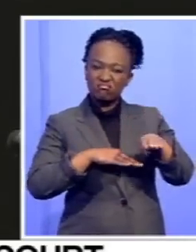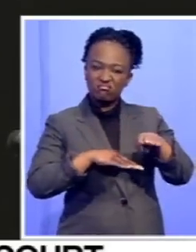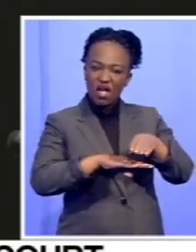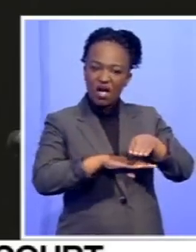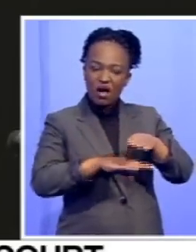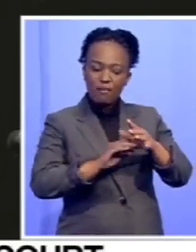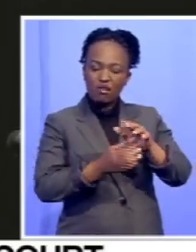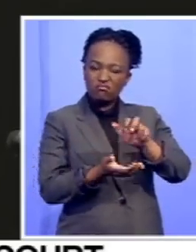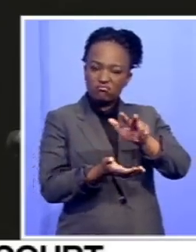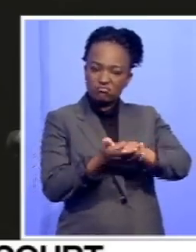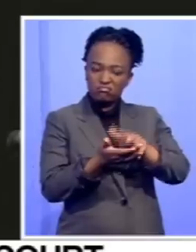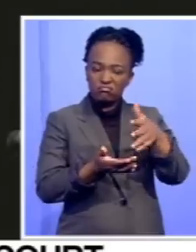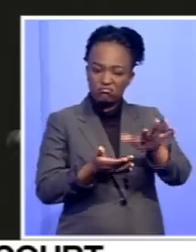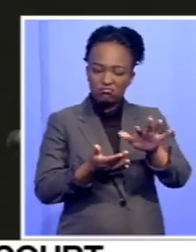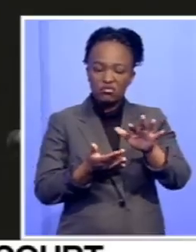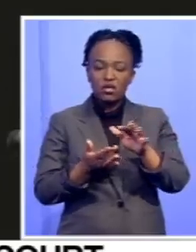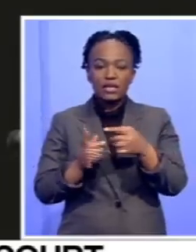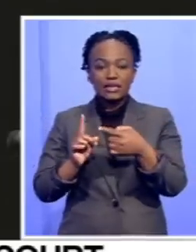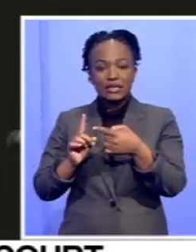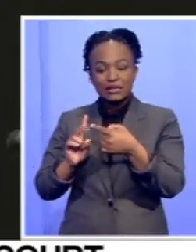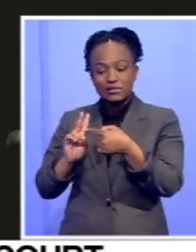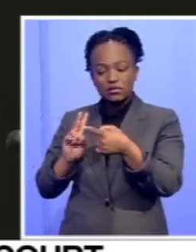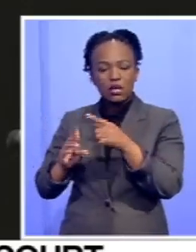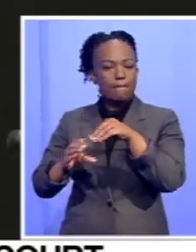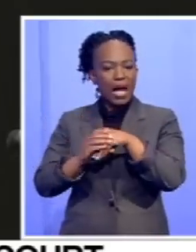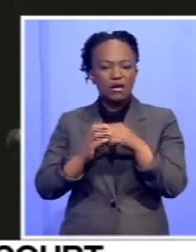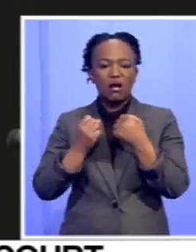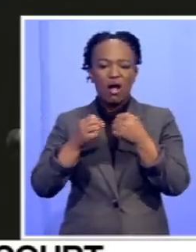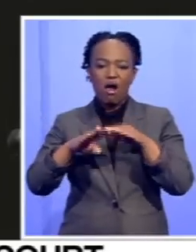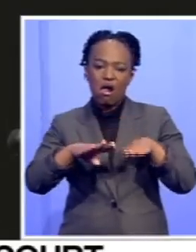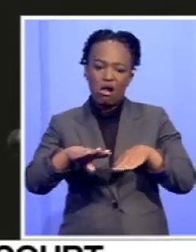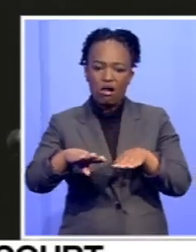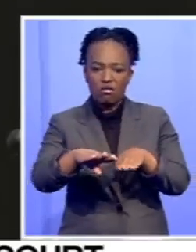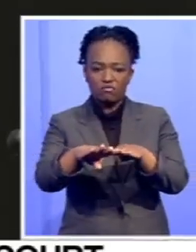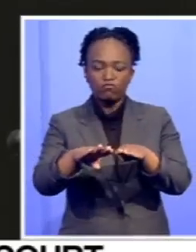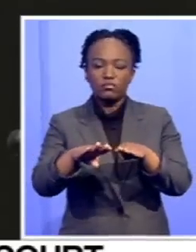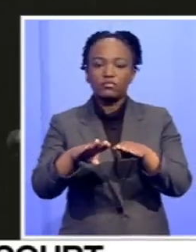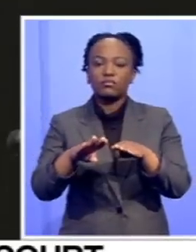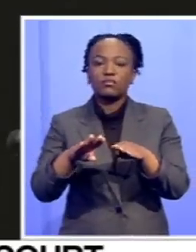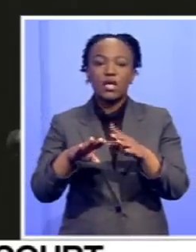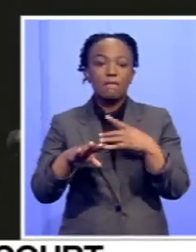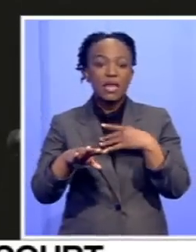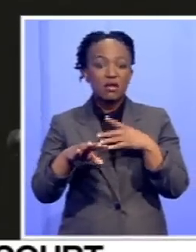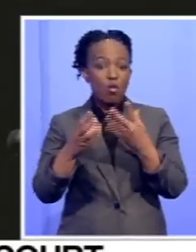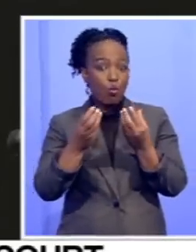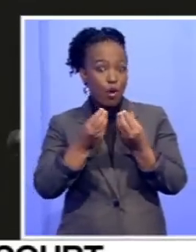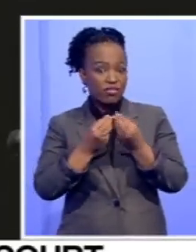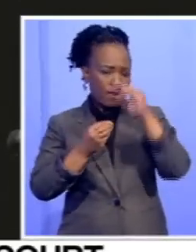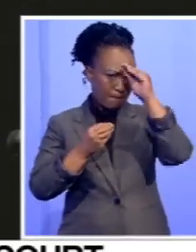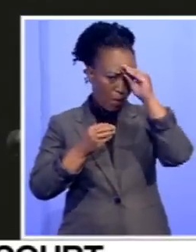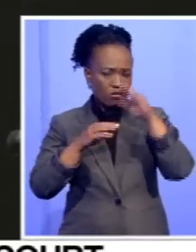the accused vehicle had not been part of the convoy, to sub 4, the accused vehicle was not accompanied by an escort, to sub